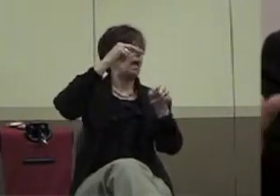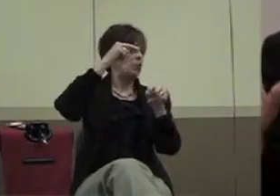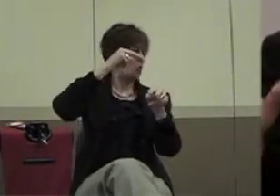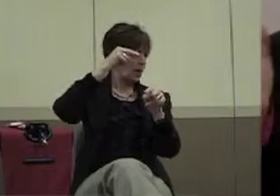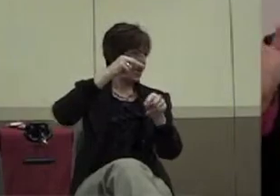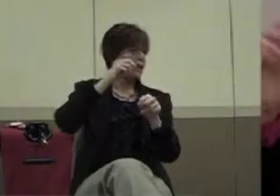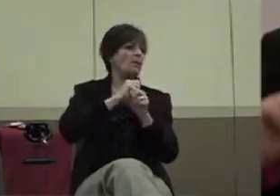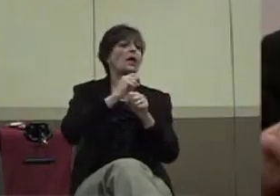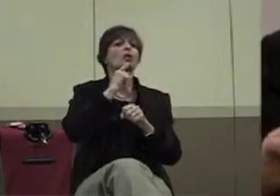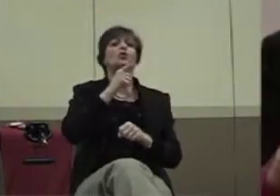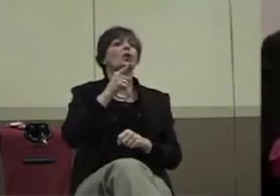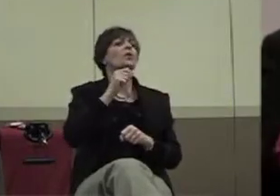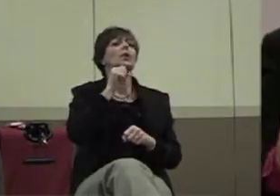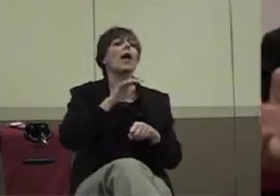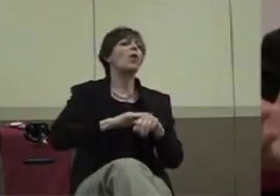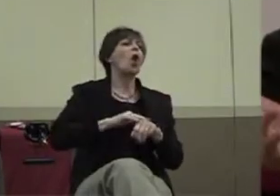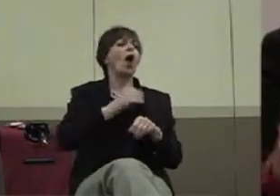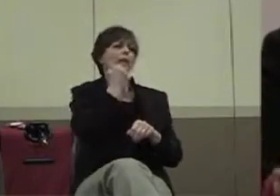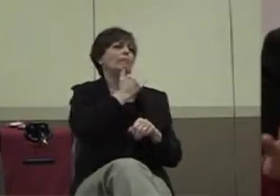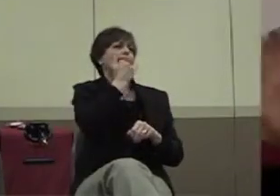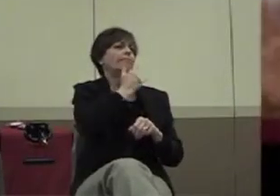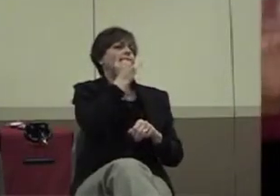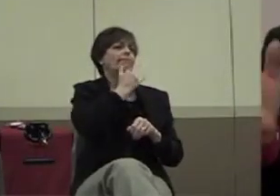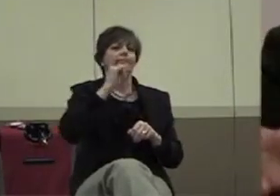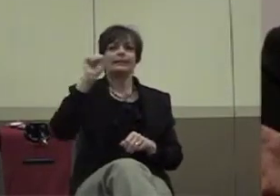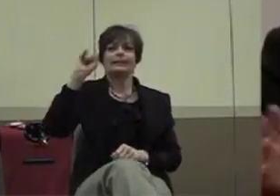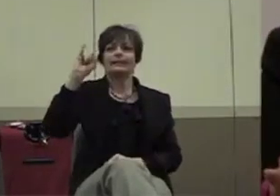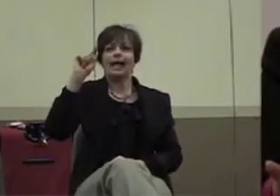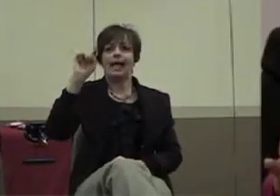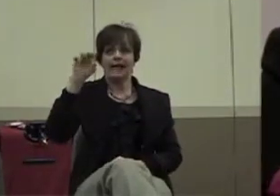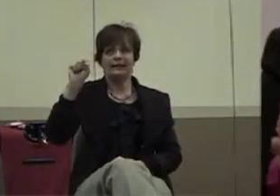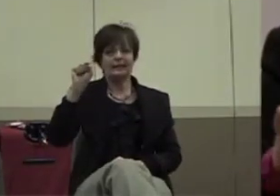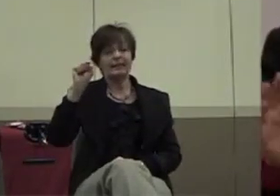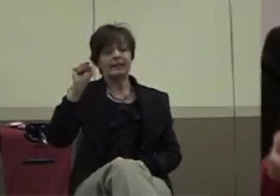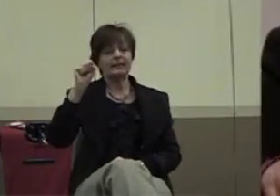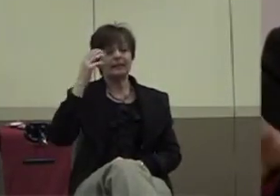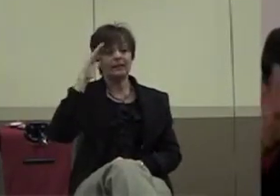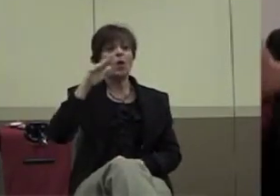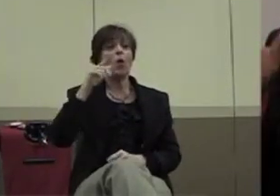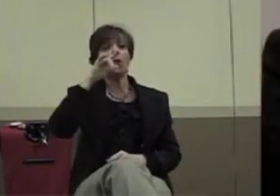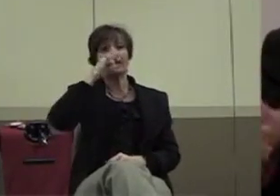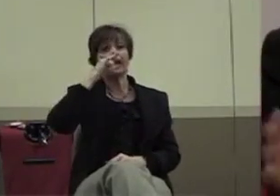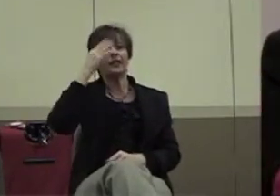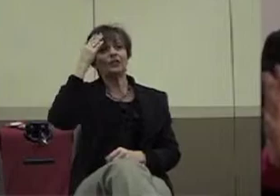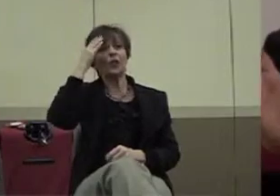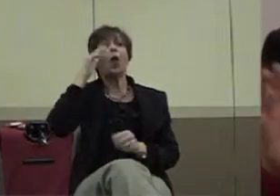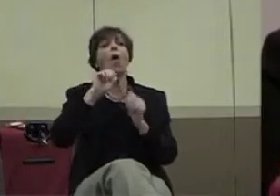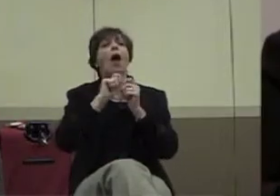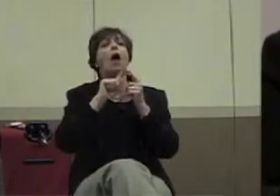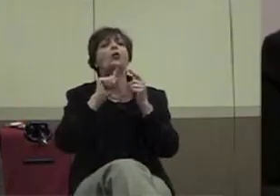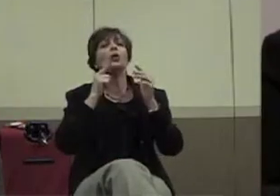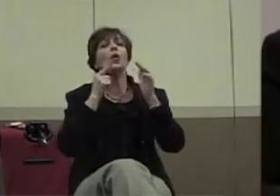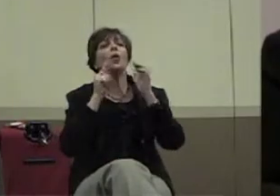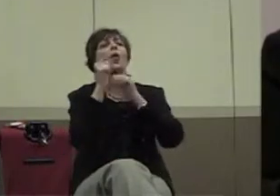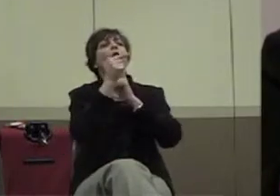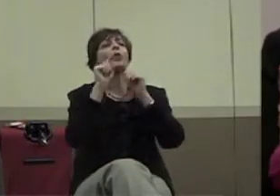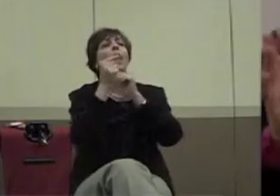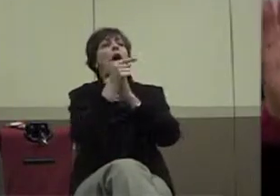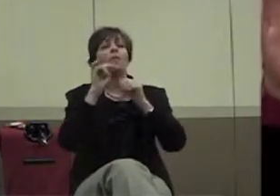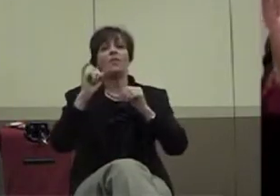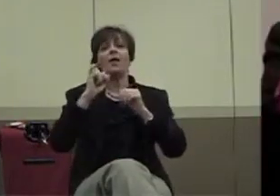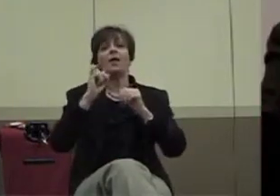the improper sites. Because kids know they're working ways around all those little firewalls that we put